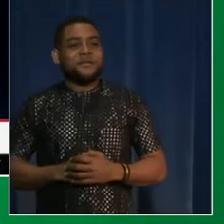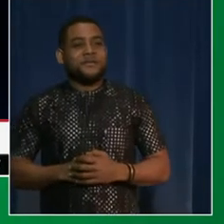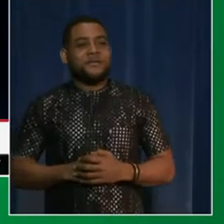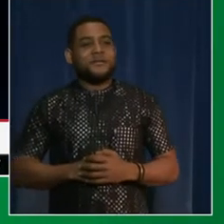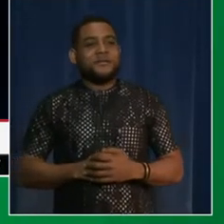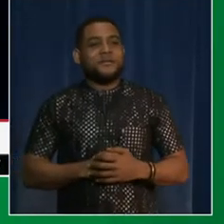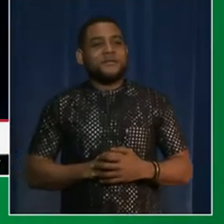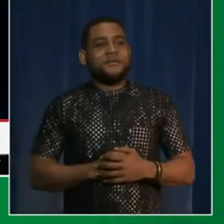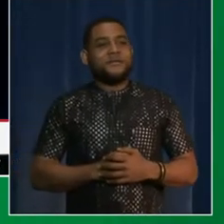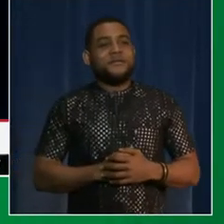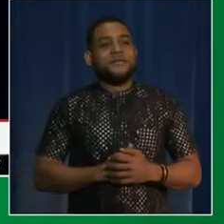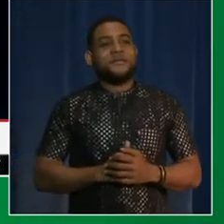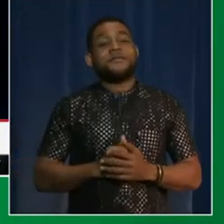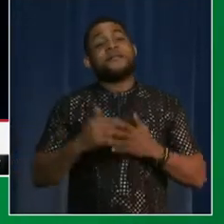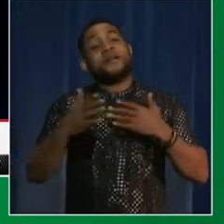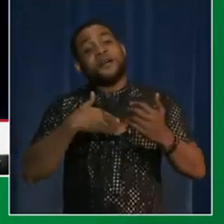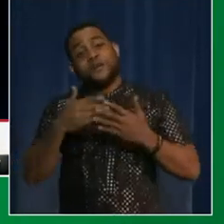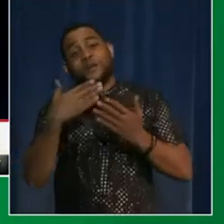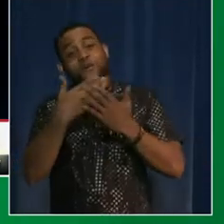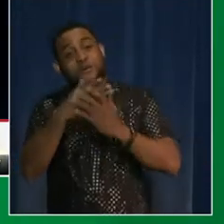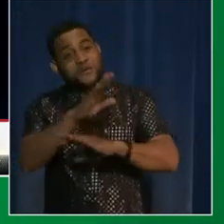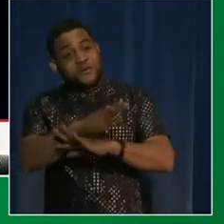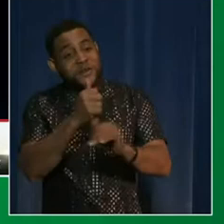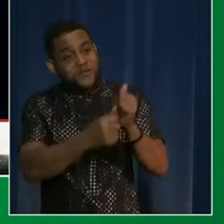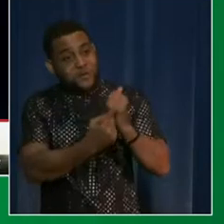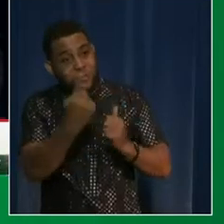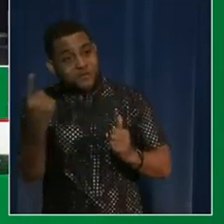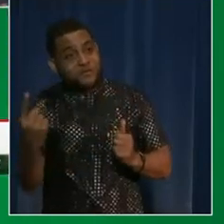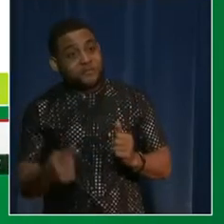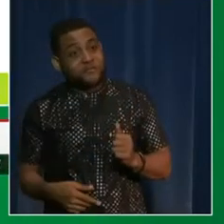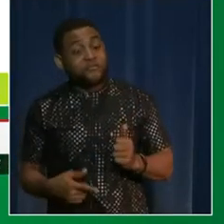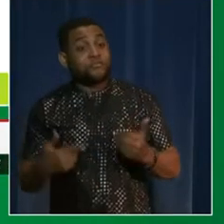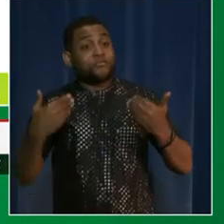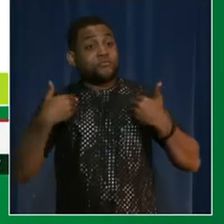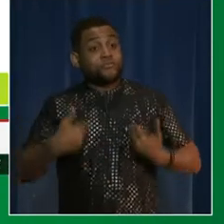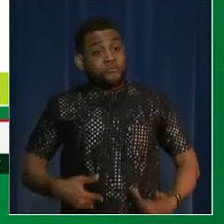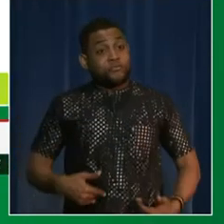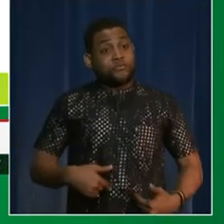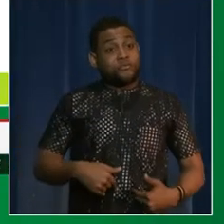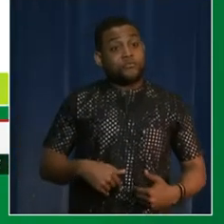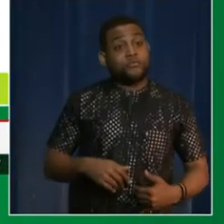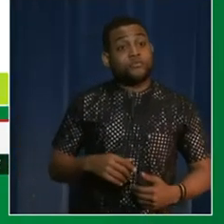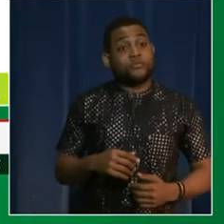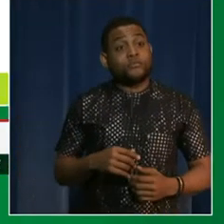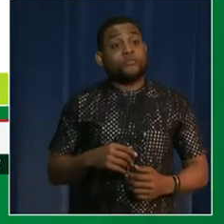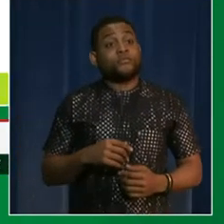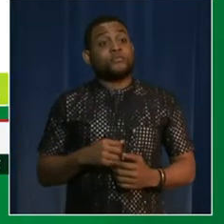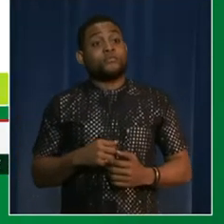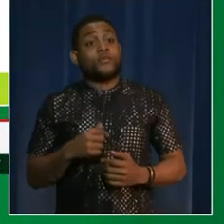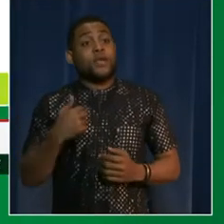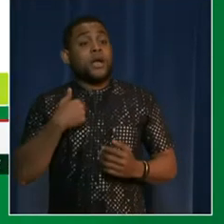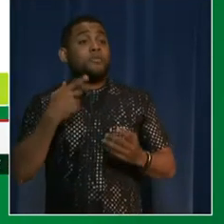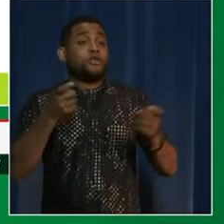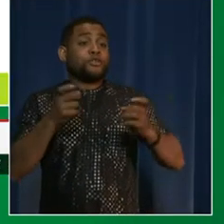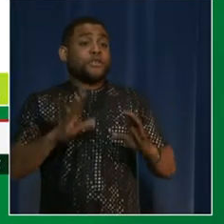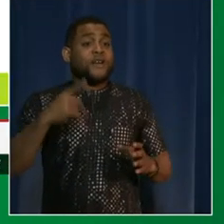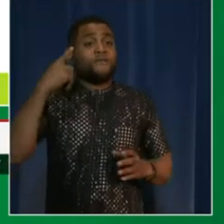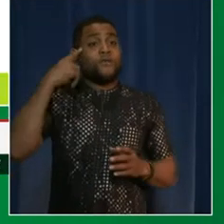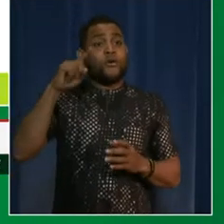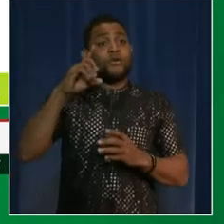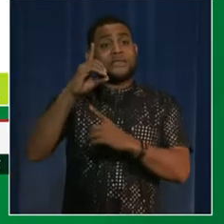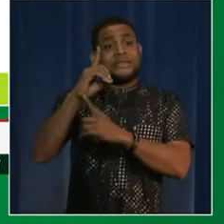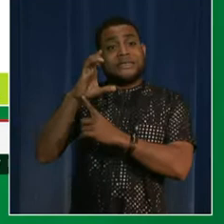All right. Good afternoon, everyone. My name is Delano Hunter, and I'm proud to serve as the director of the D.C. Department of